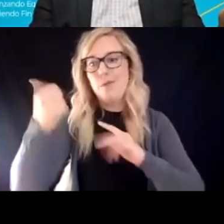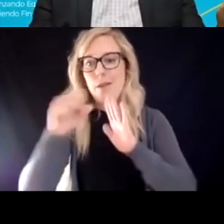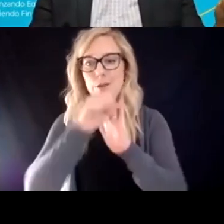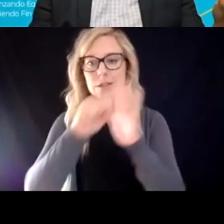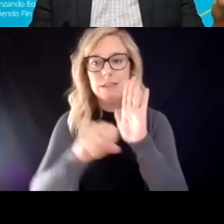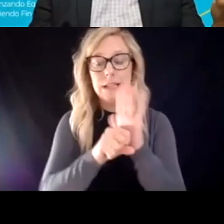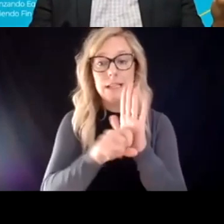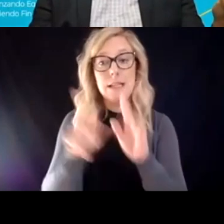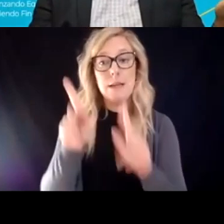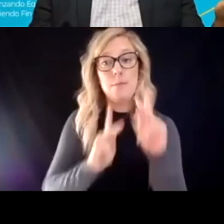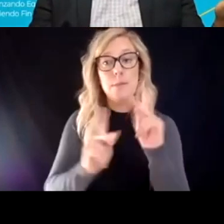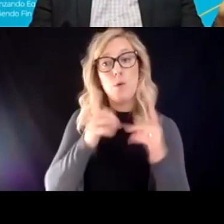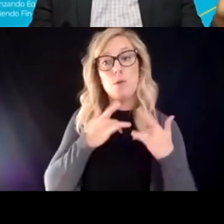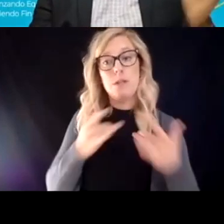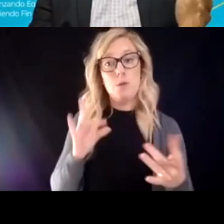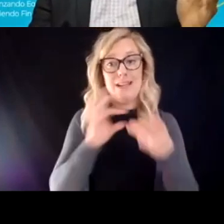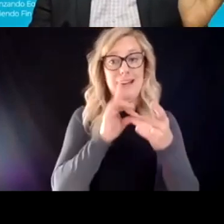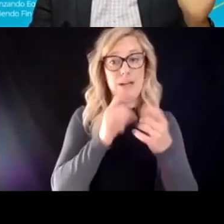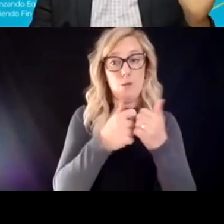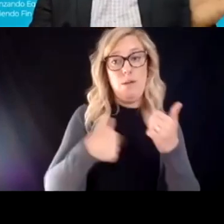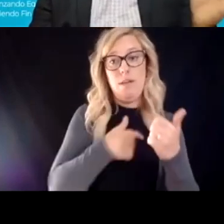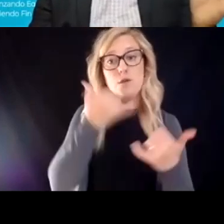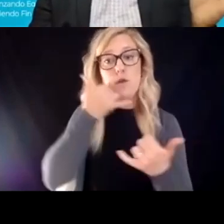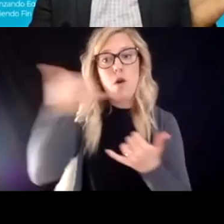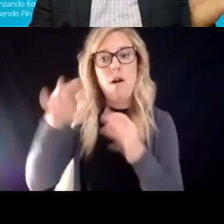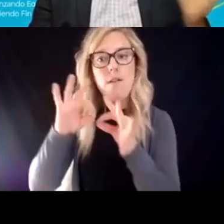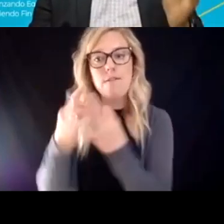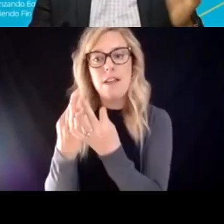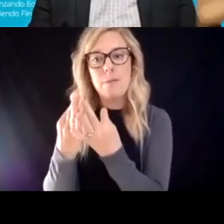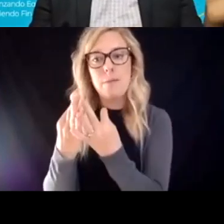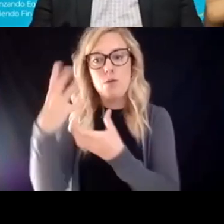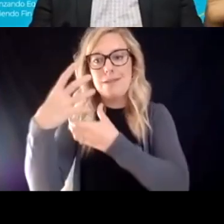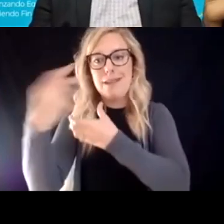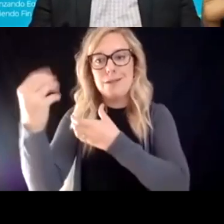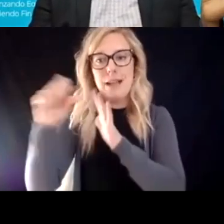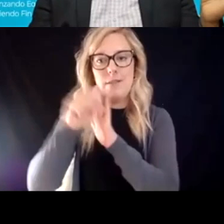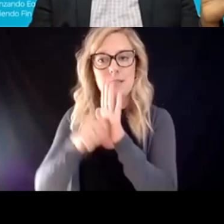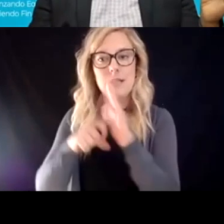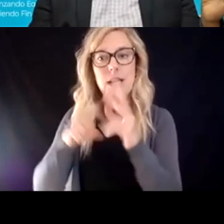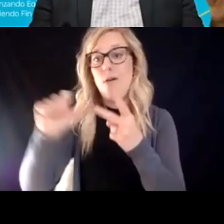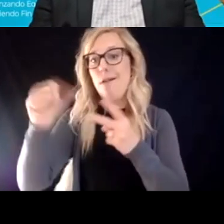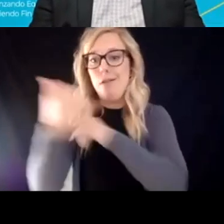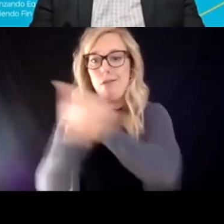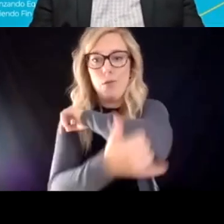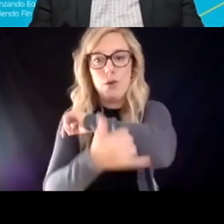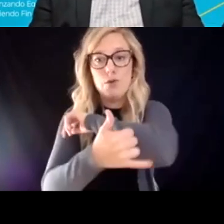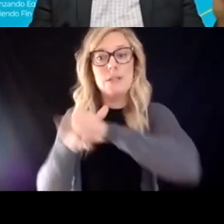members, either out of state or out of the country. And this is also giving us the